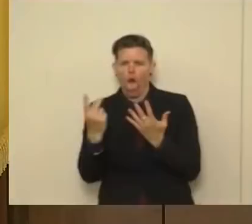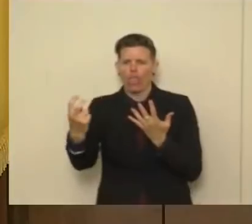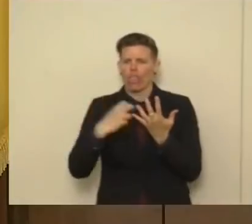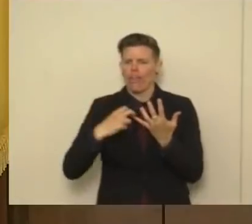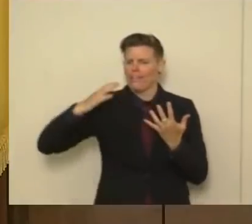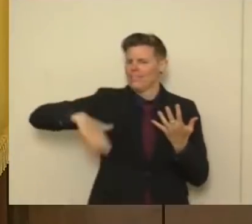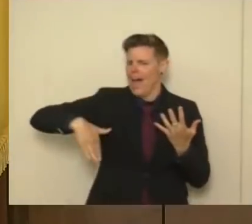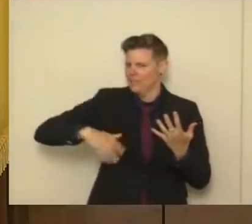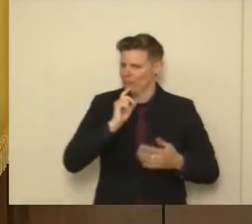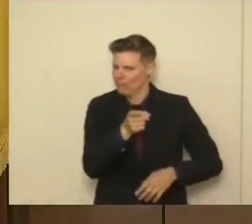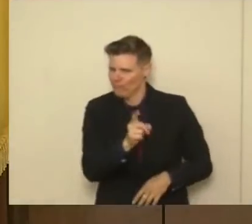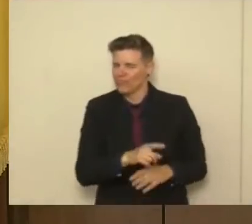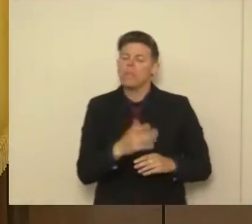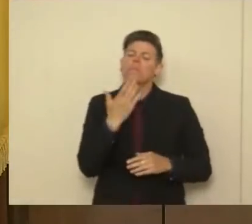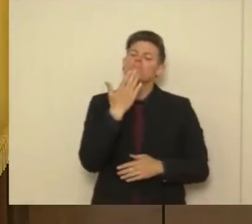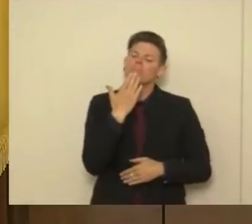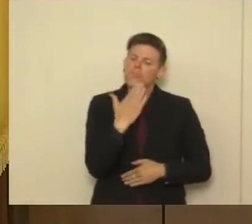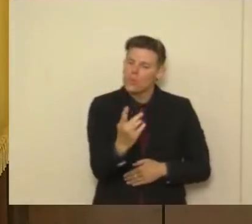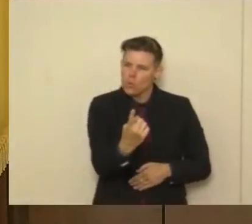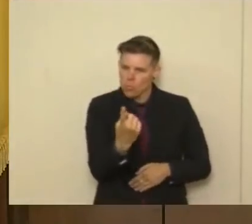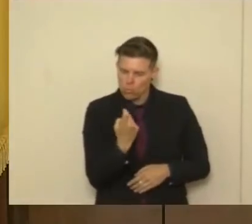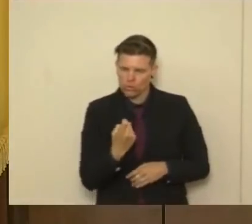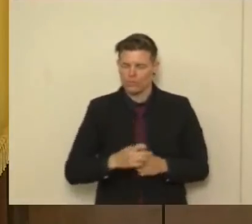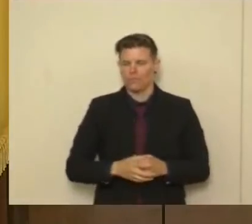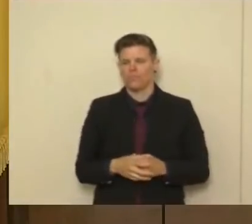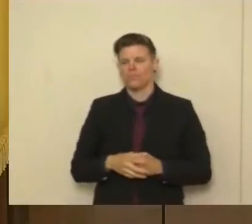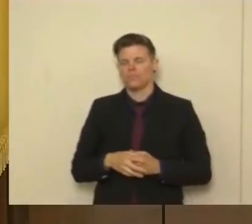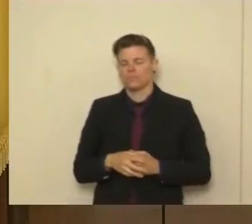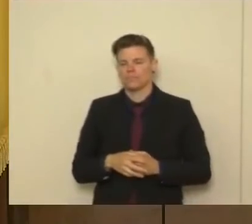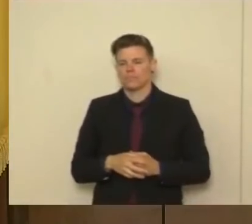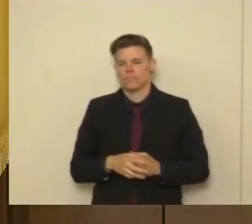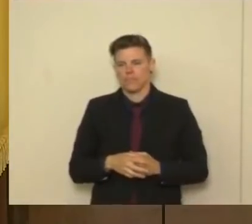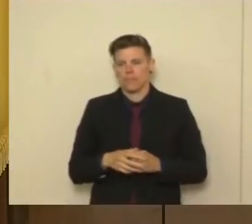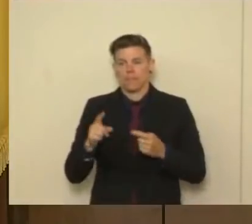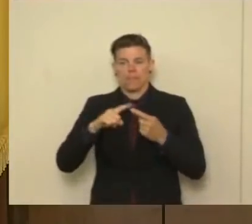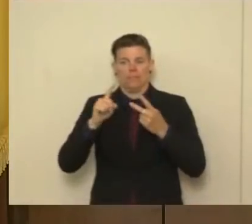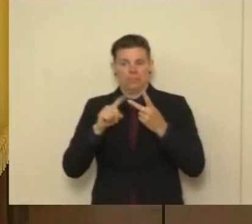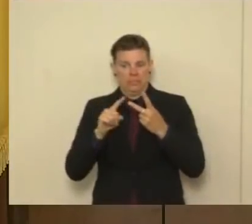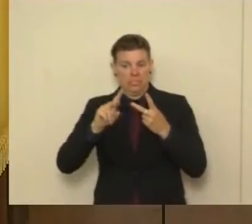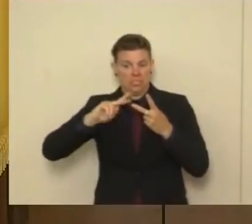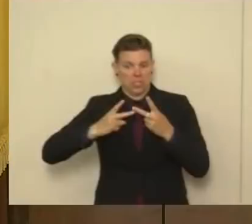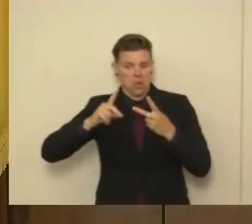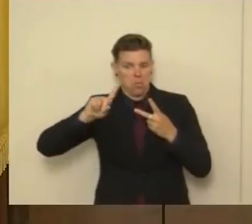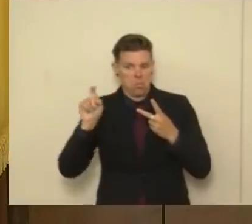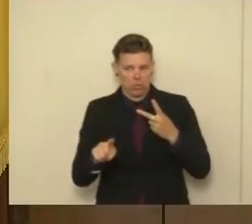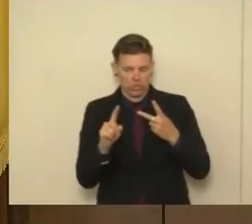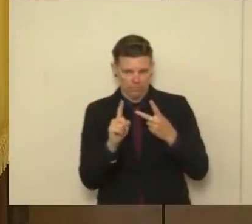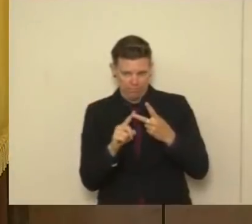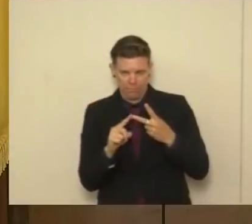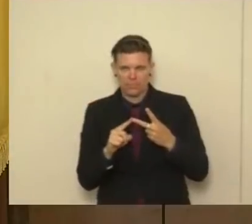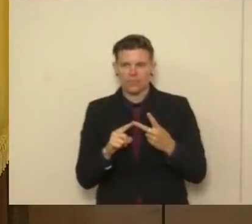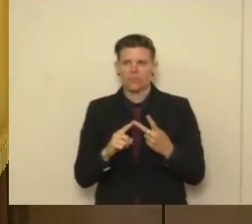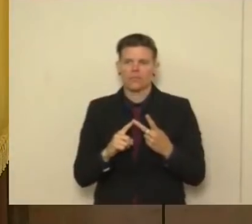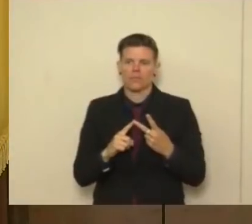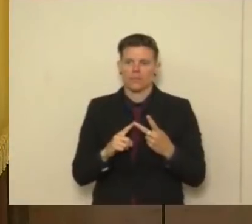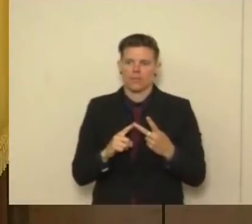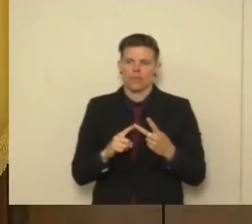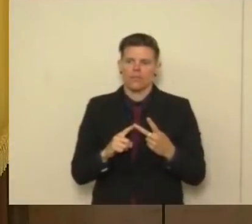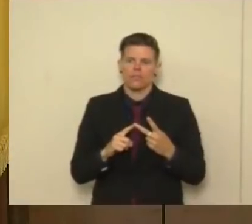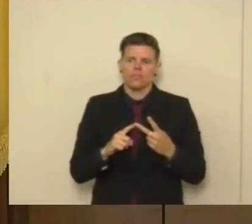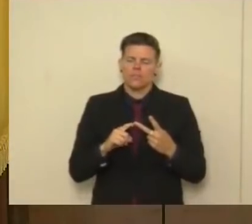Matt, thank you for your question. So I'm going to do the second part of your question first, which